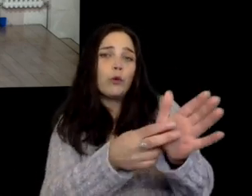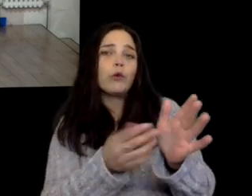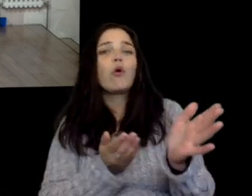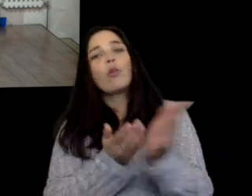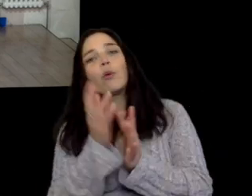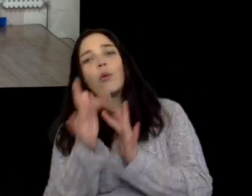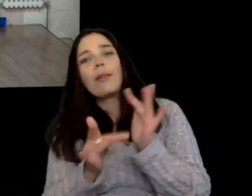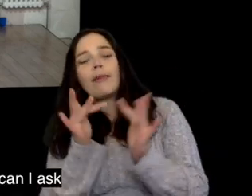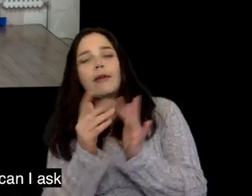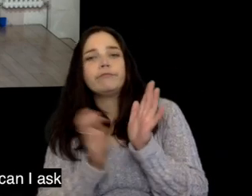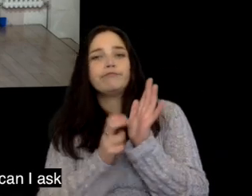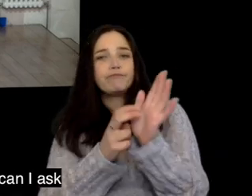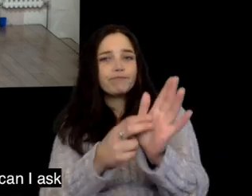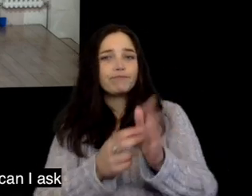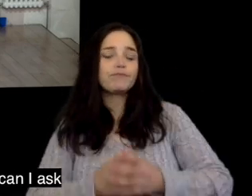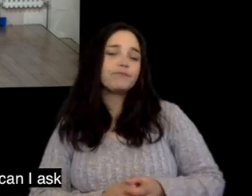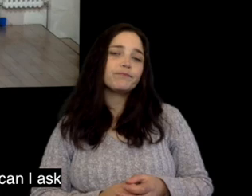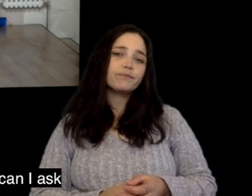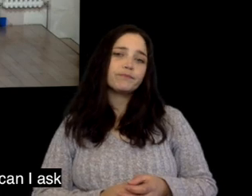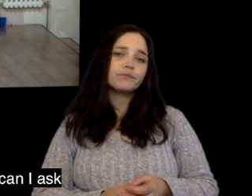through the online booking system.